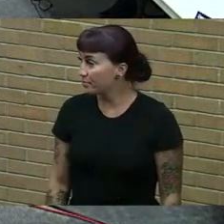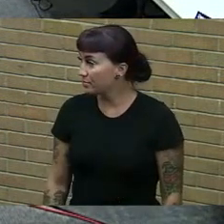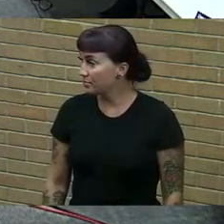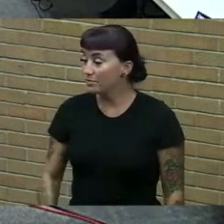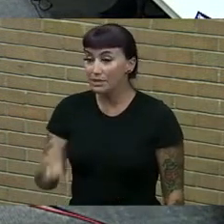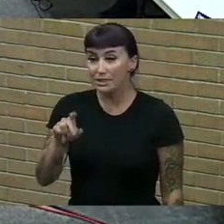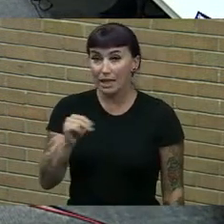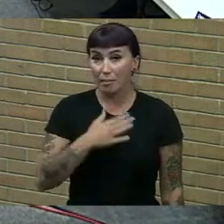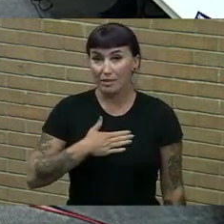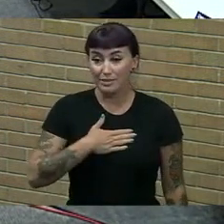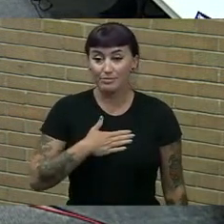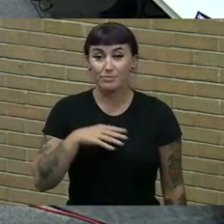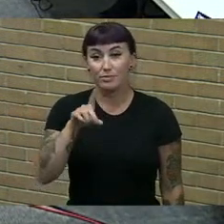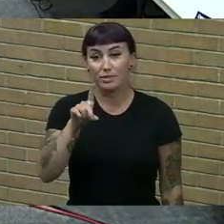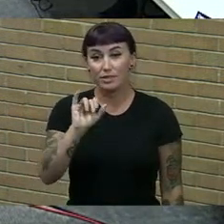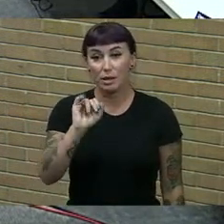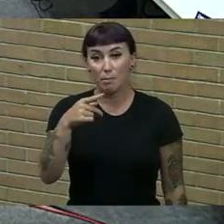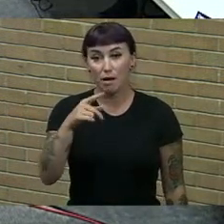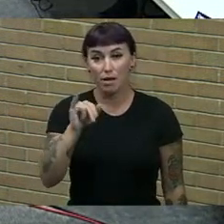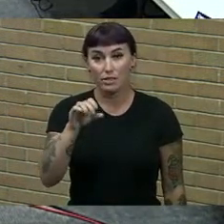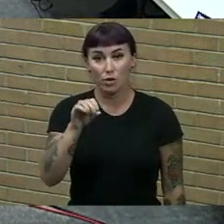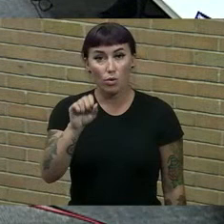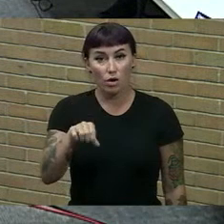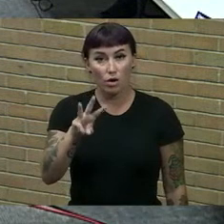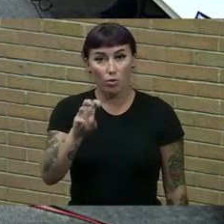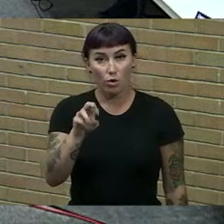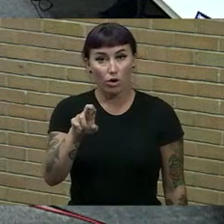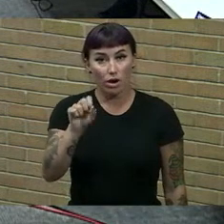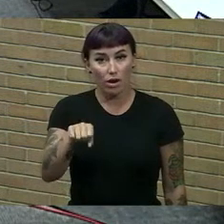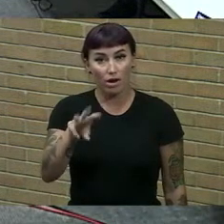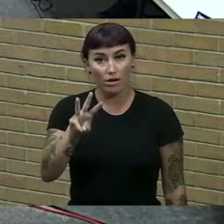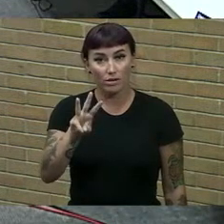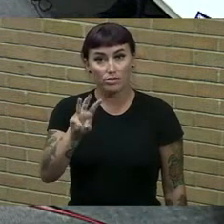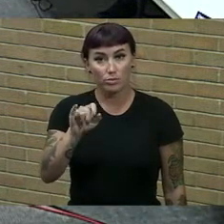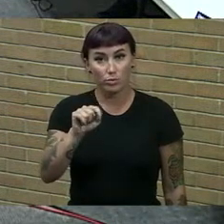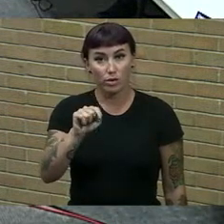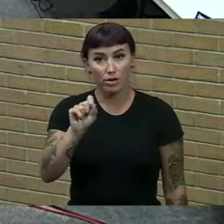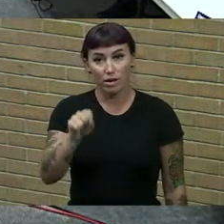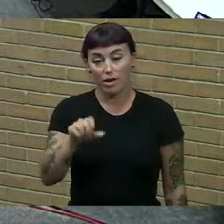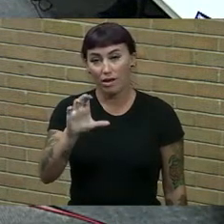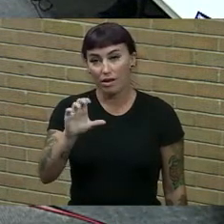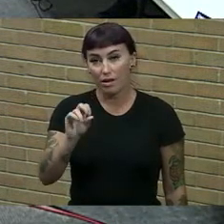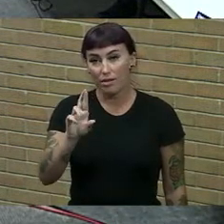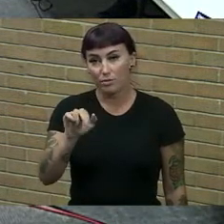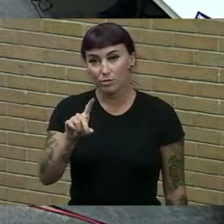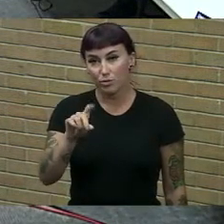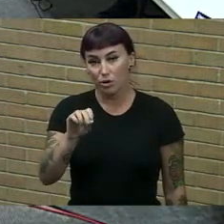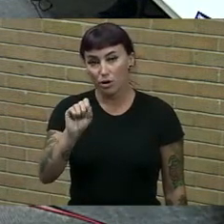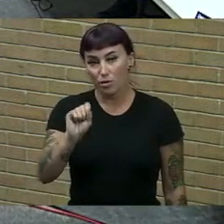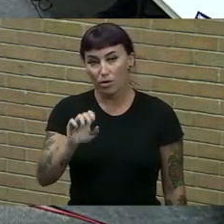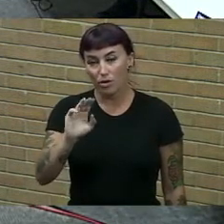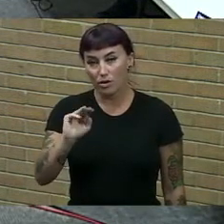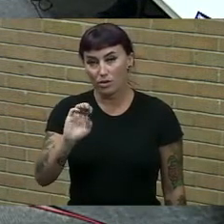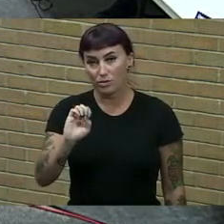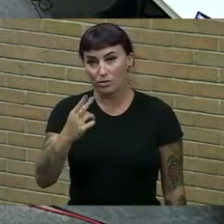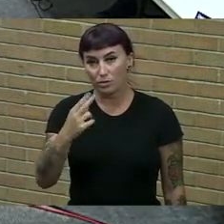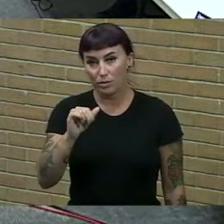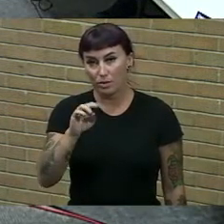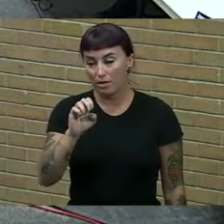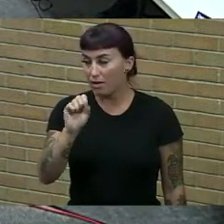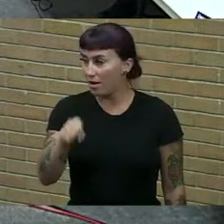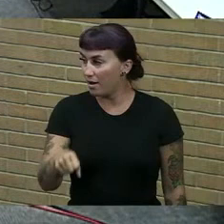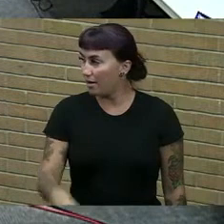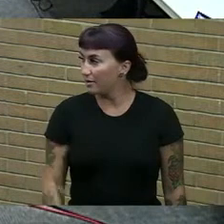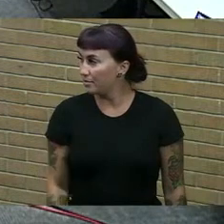Dan, please call the roll. Councilmember DePonzio? Aye. Councilmember Werner? Aye. Councilmember Wilt? Aye. Councilmember Corrado? Aye. Supervisor